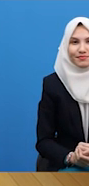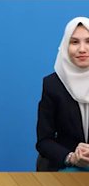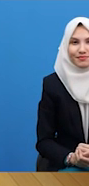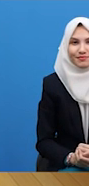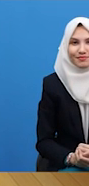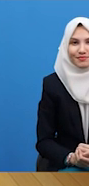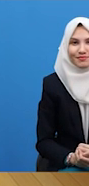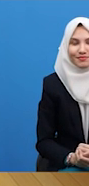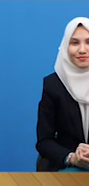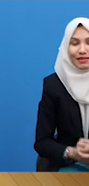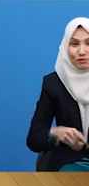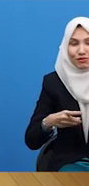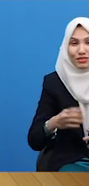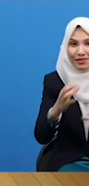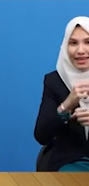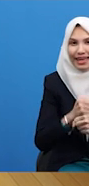I'm going to get this.